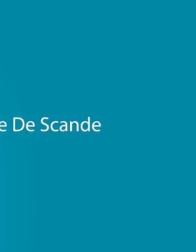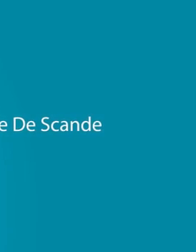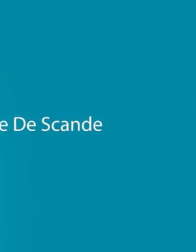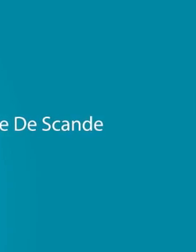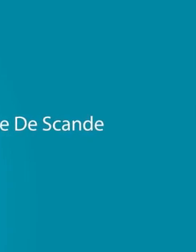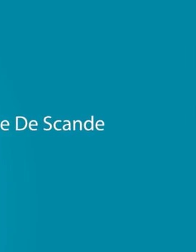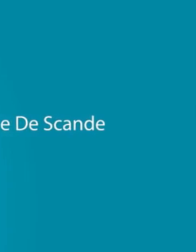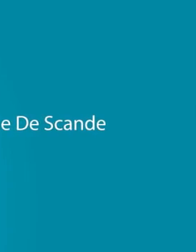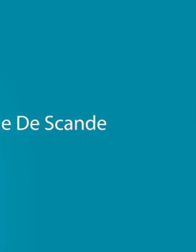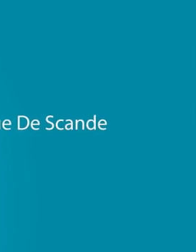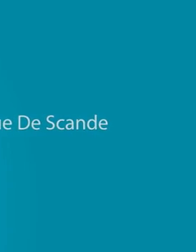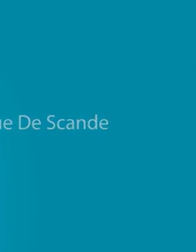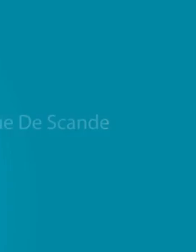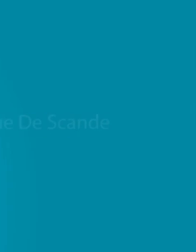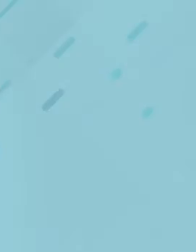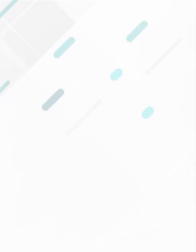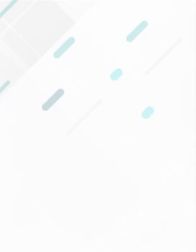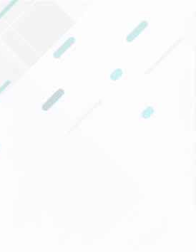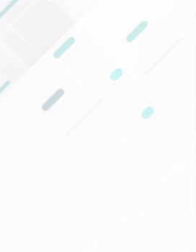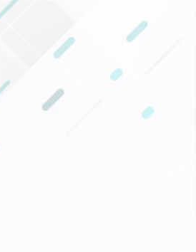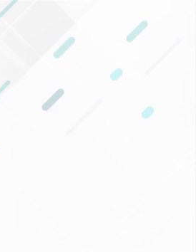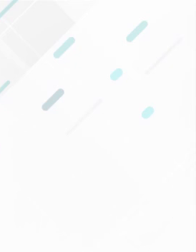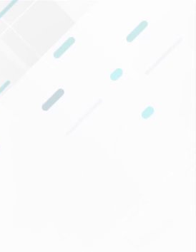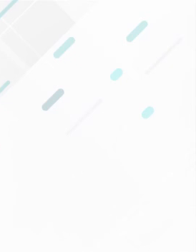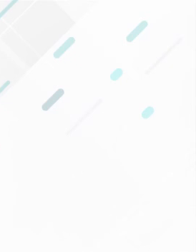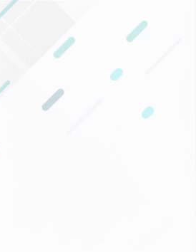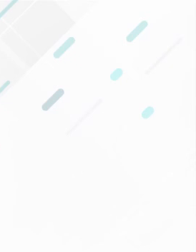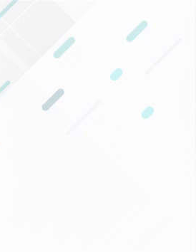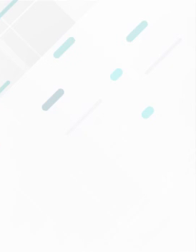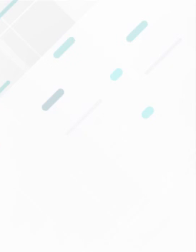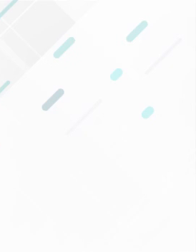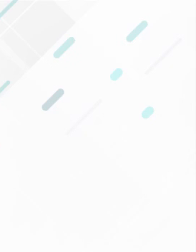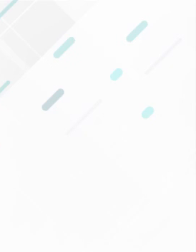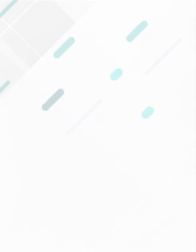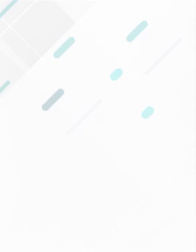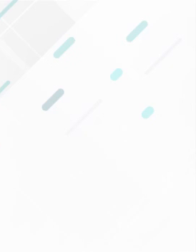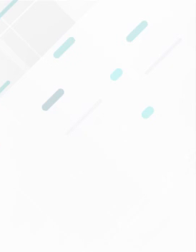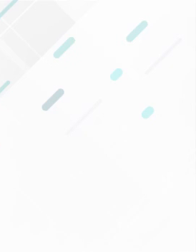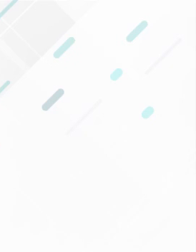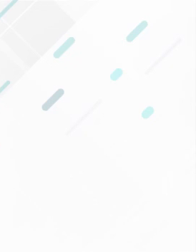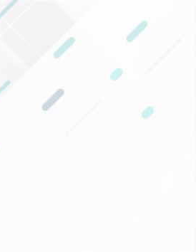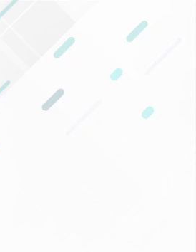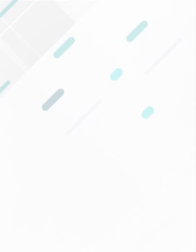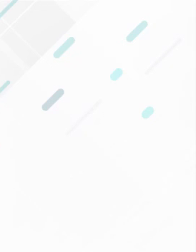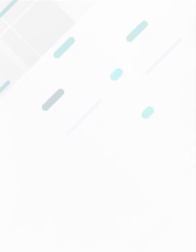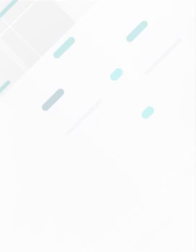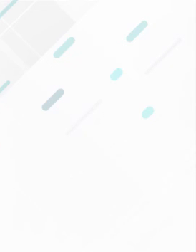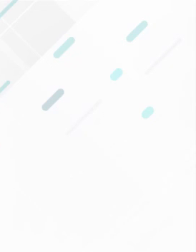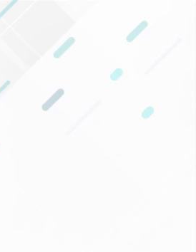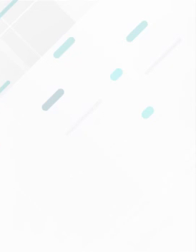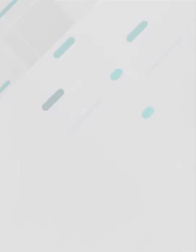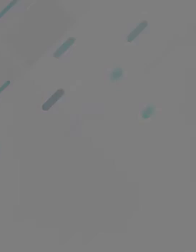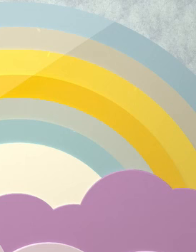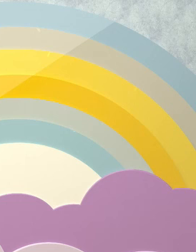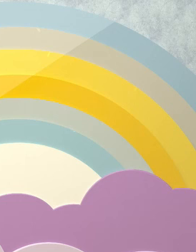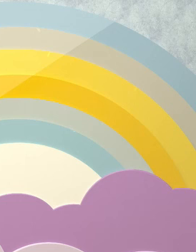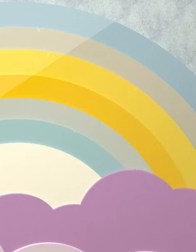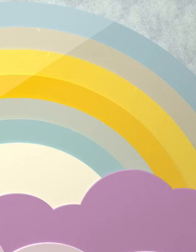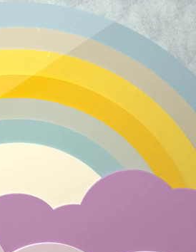count backwards. Now, counting backwards means that we are